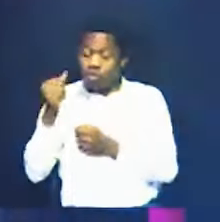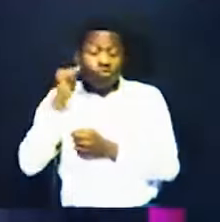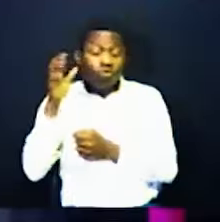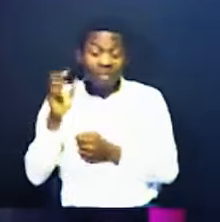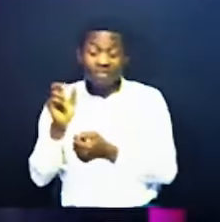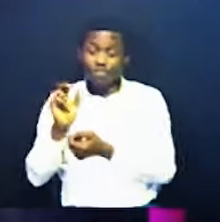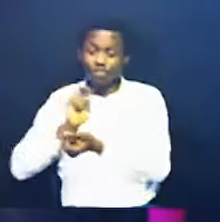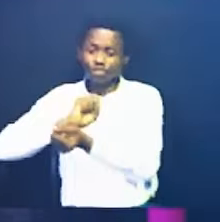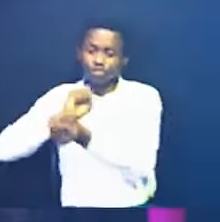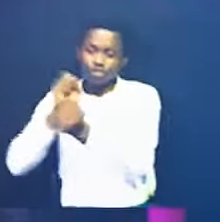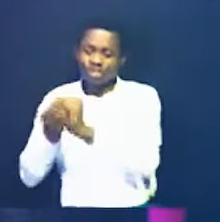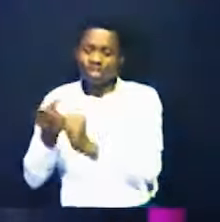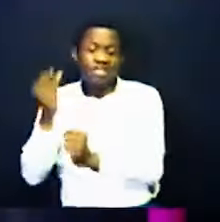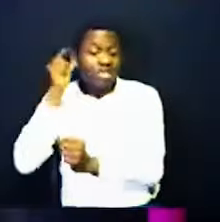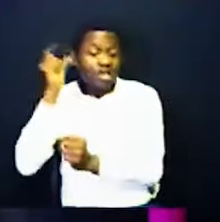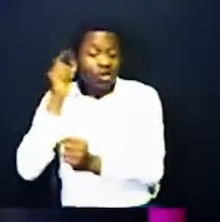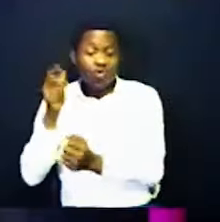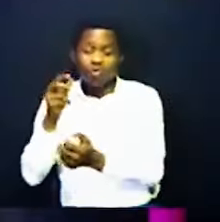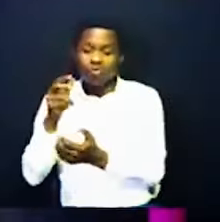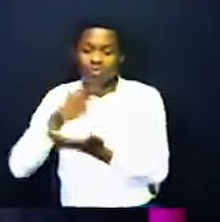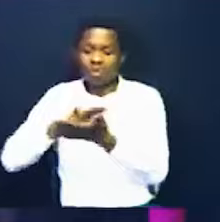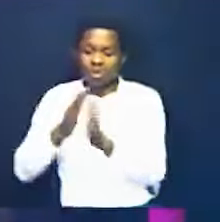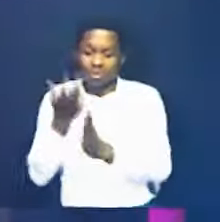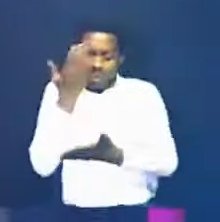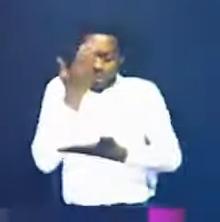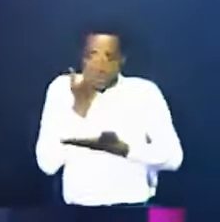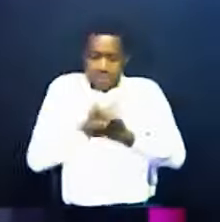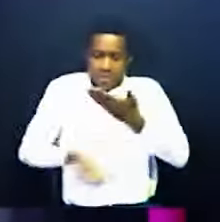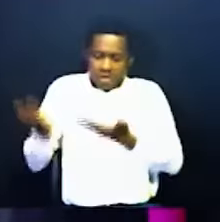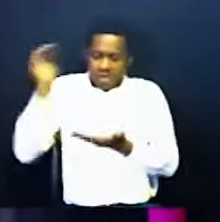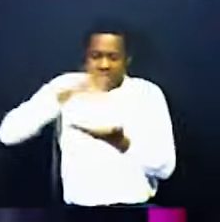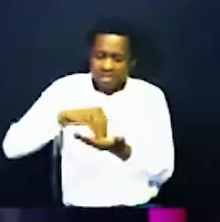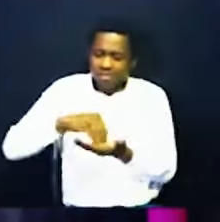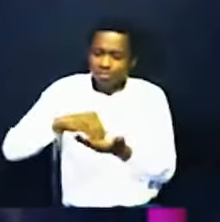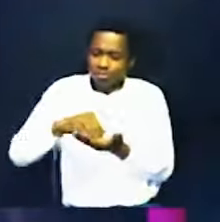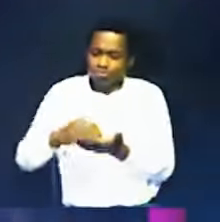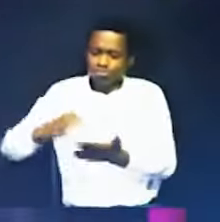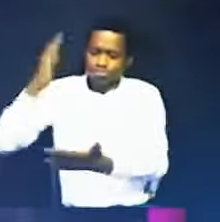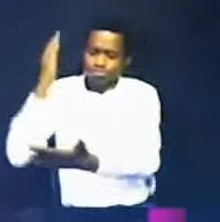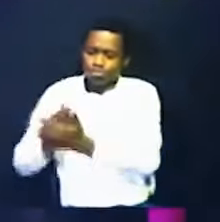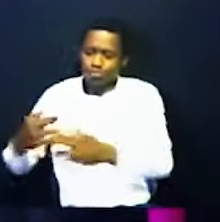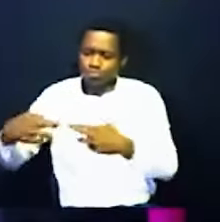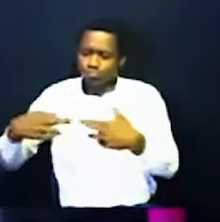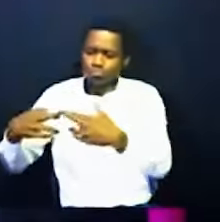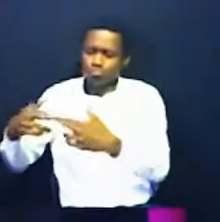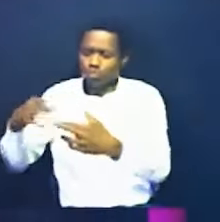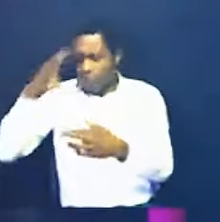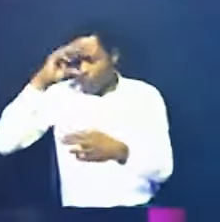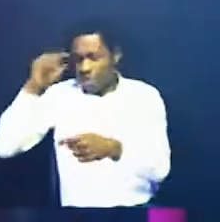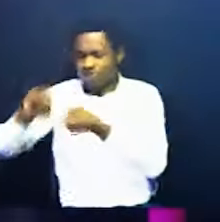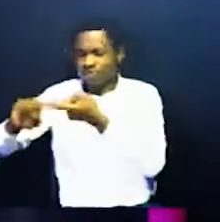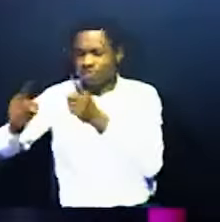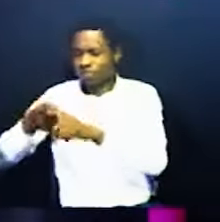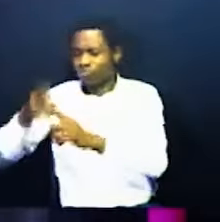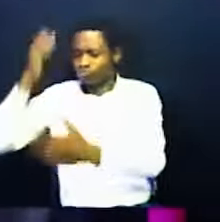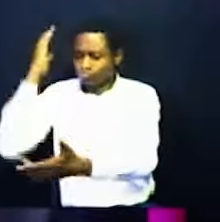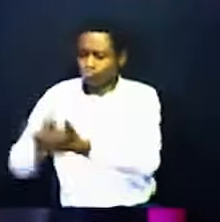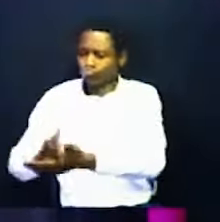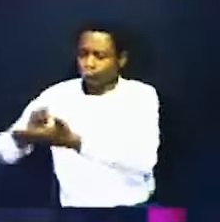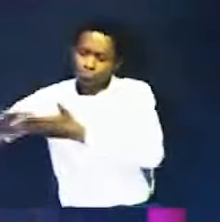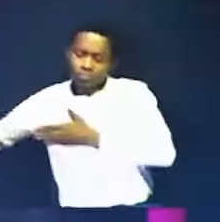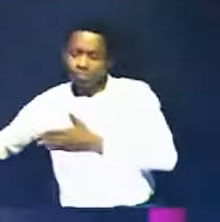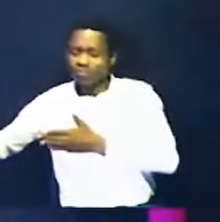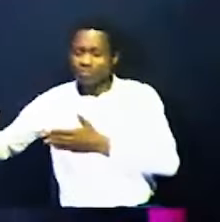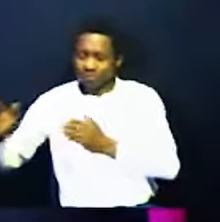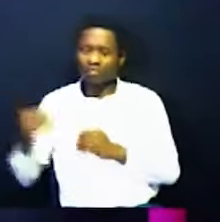to this young man any longer. And she's serving the Lord. No, ni abranti bi ewa yonko fa emfata na uhu Kristo